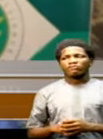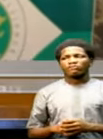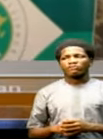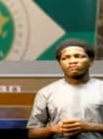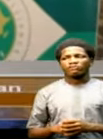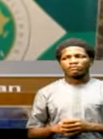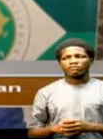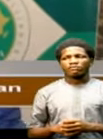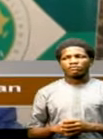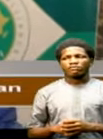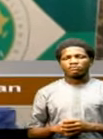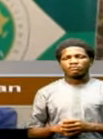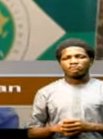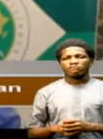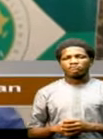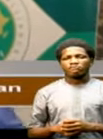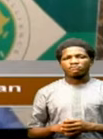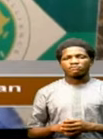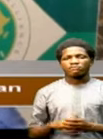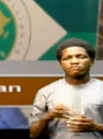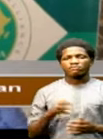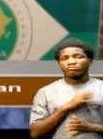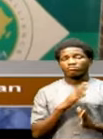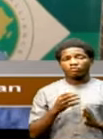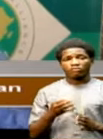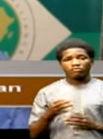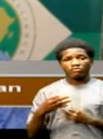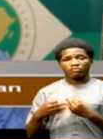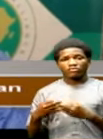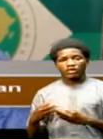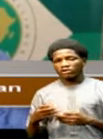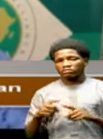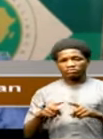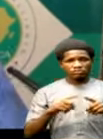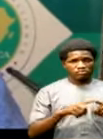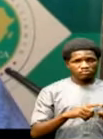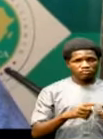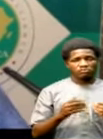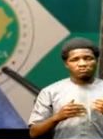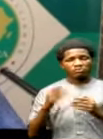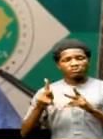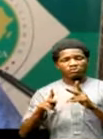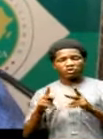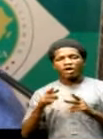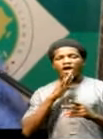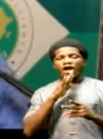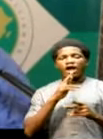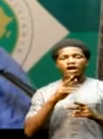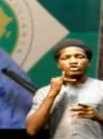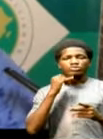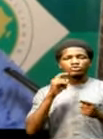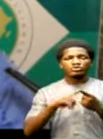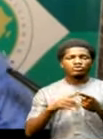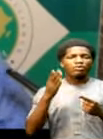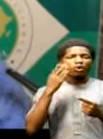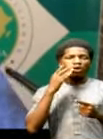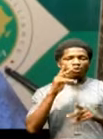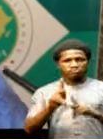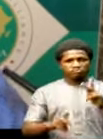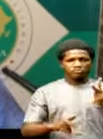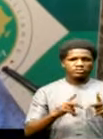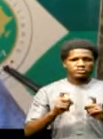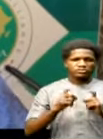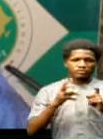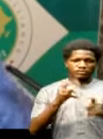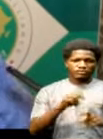sector, you know, lawyers in the public sector, and the ministers of justice to engage them, you know, public education, awareness raising, to give